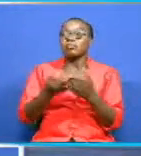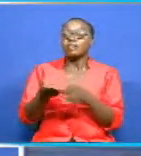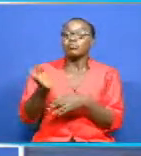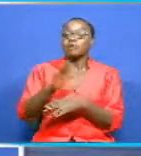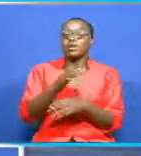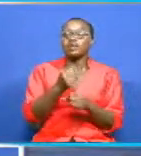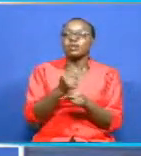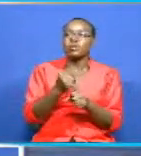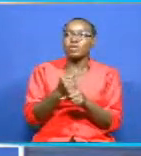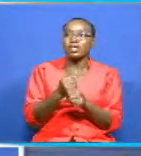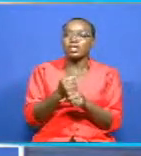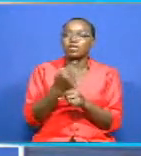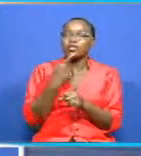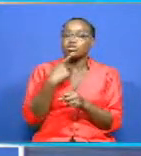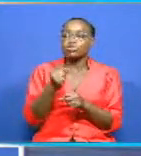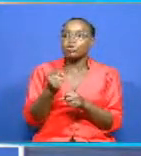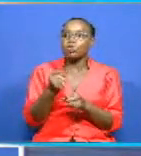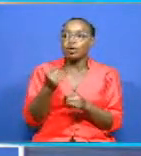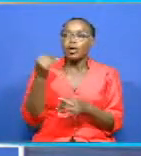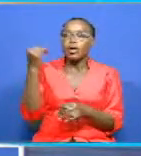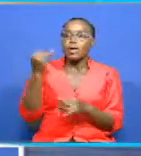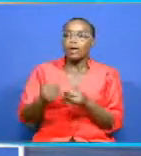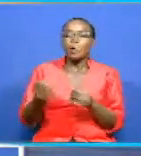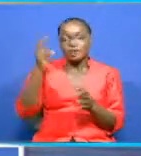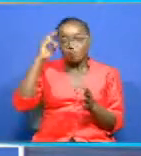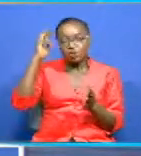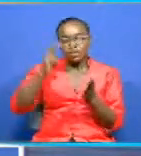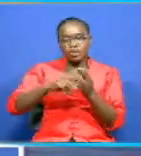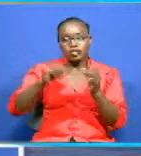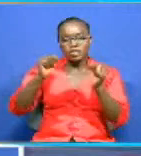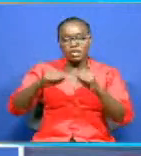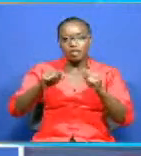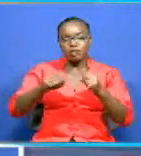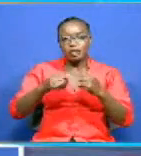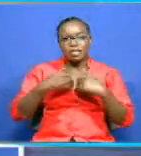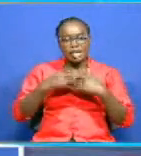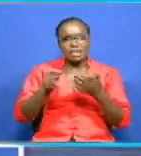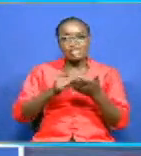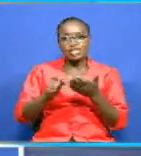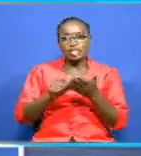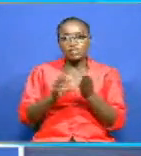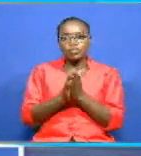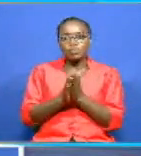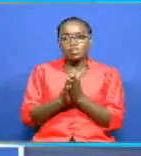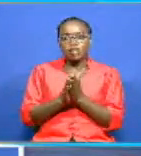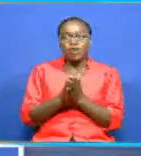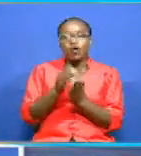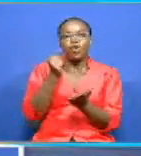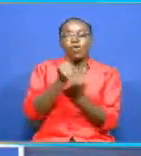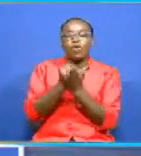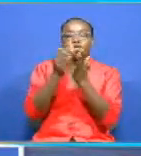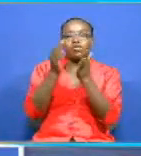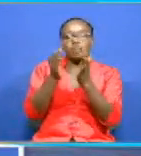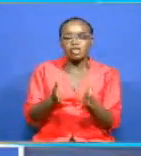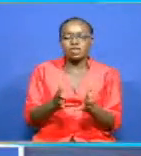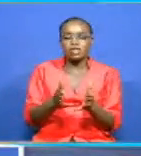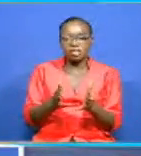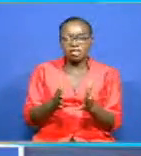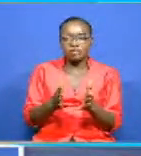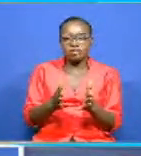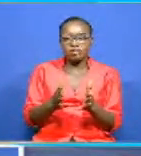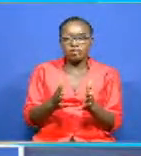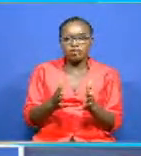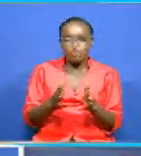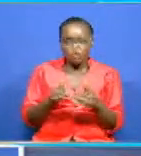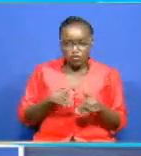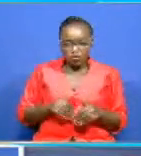work, and therefore they have terminated the recognition agreement that they had signed with the clinical officers. We will continue to keep tabs